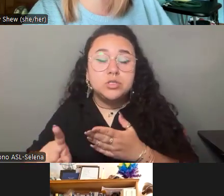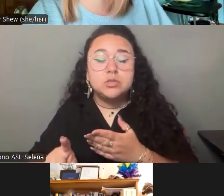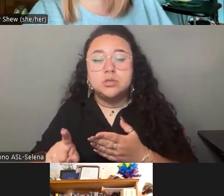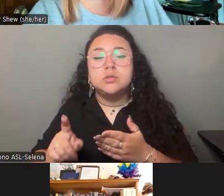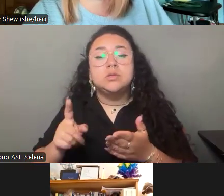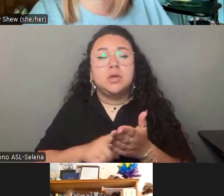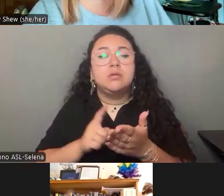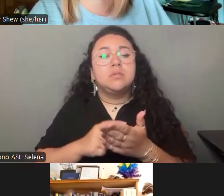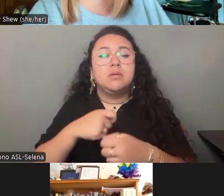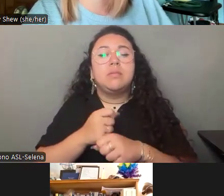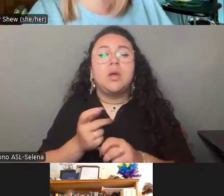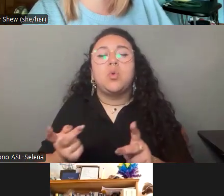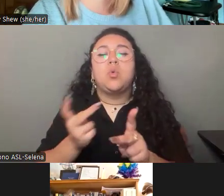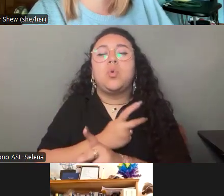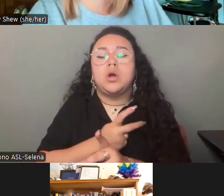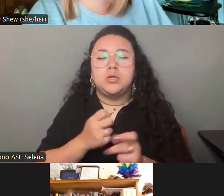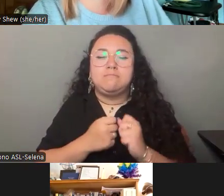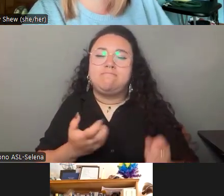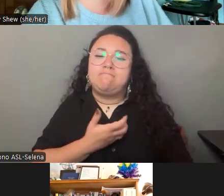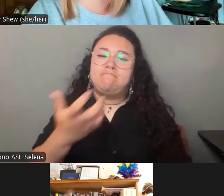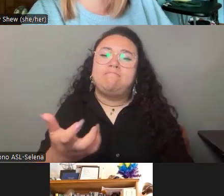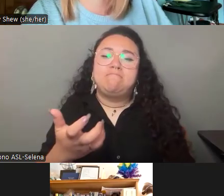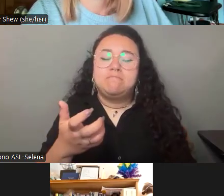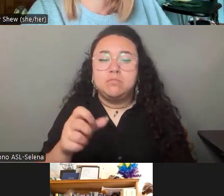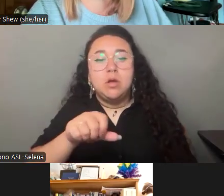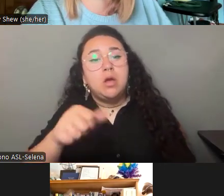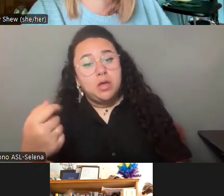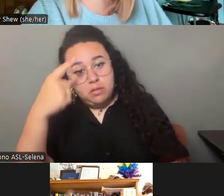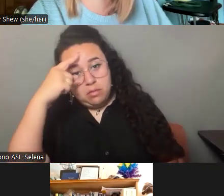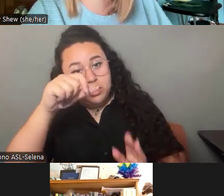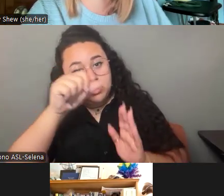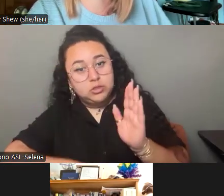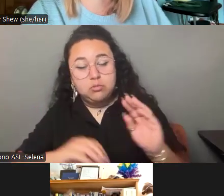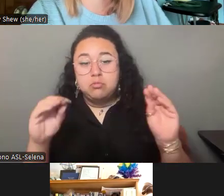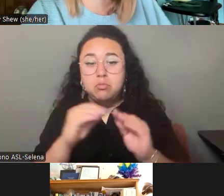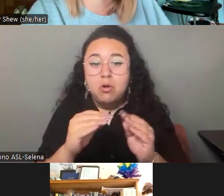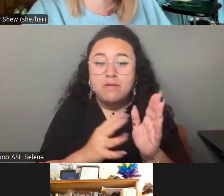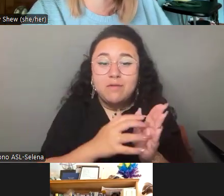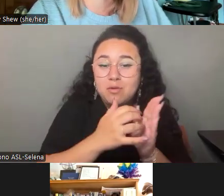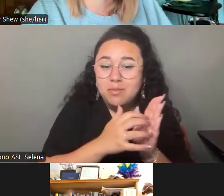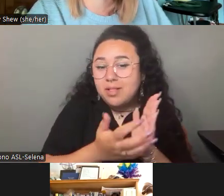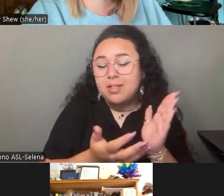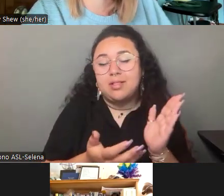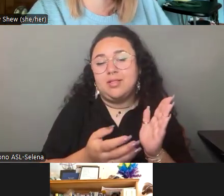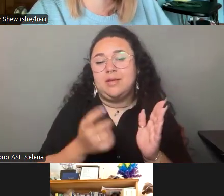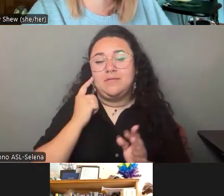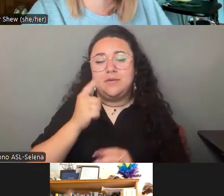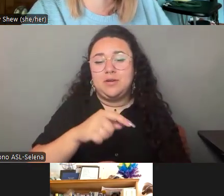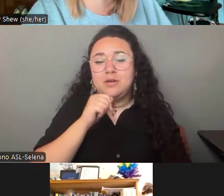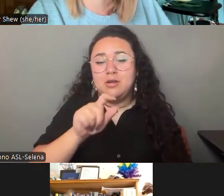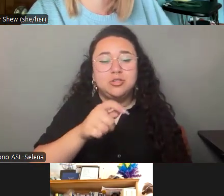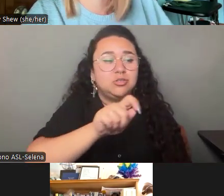making yourself more vulnerable, right? You have to get another brain surgery. In her case, not even just switching something off and